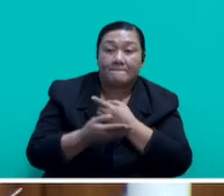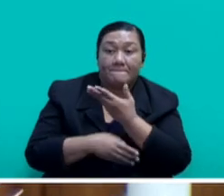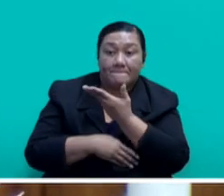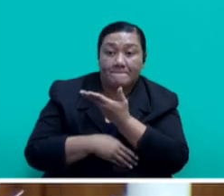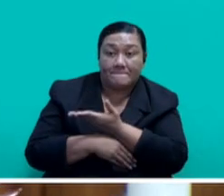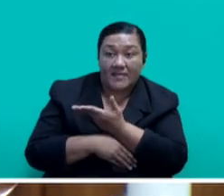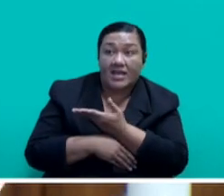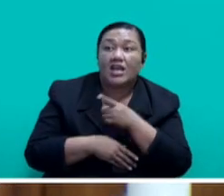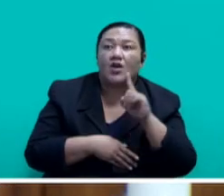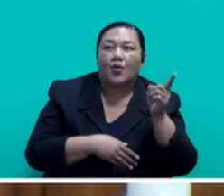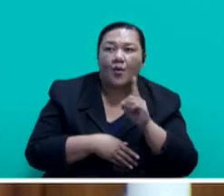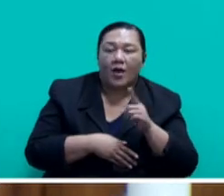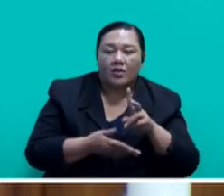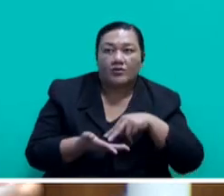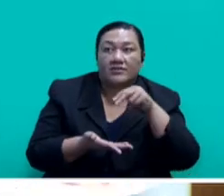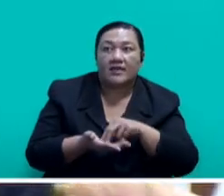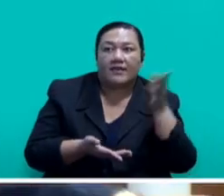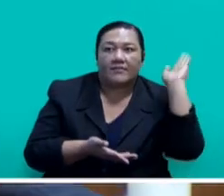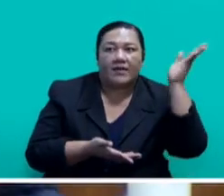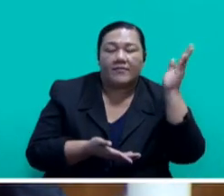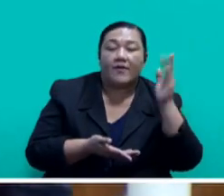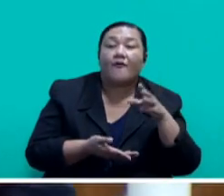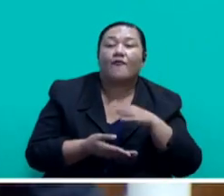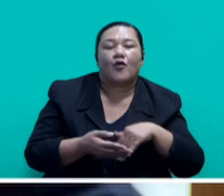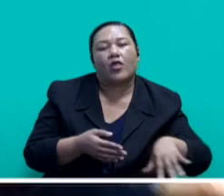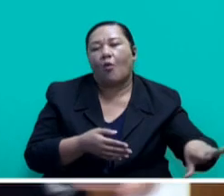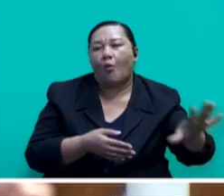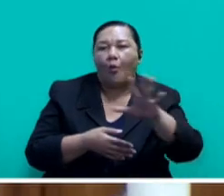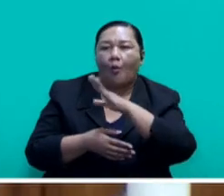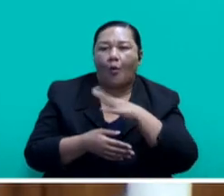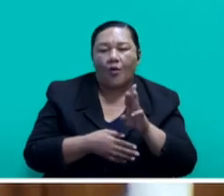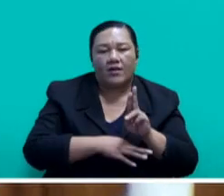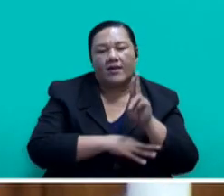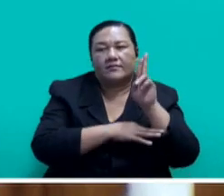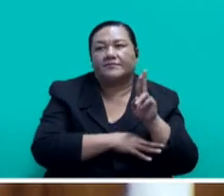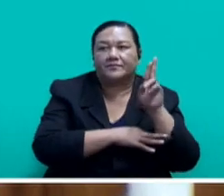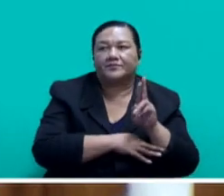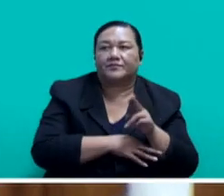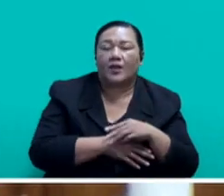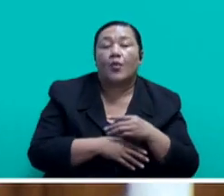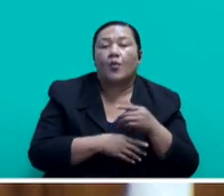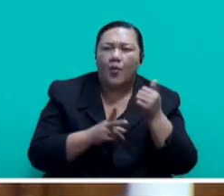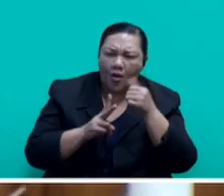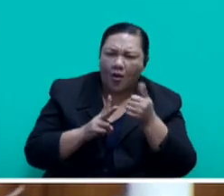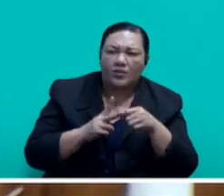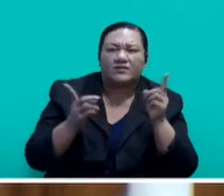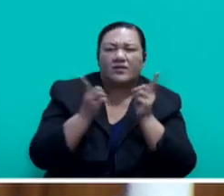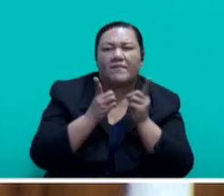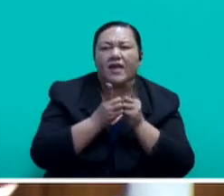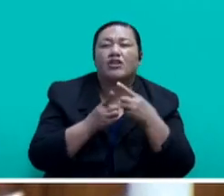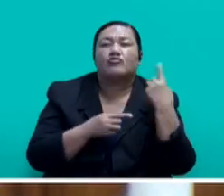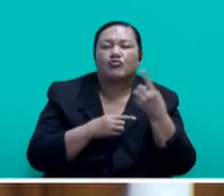address the conference on behalf of the entire delegation. We also met, Mr. Speaker, sir, with the